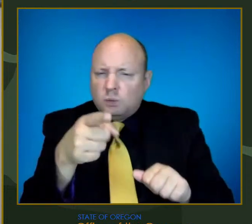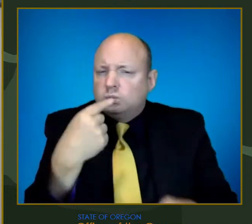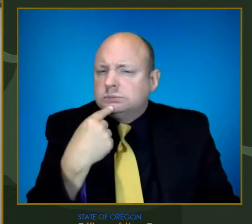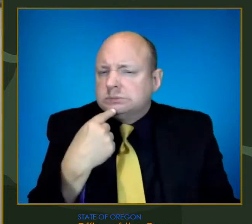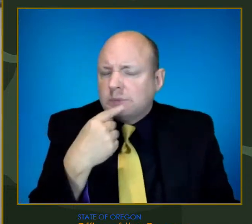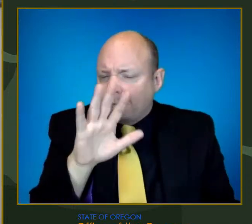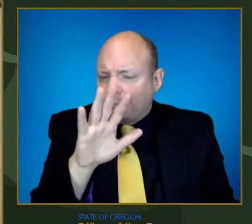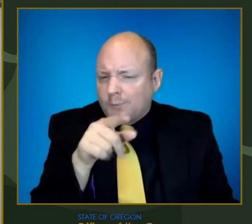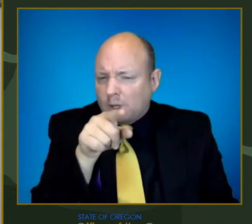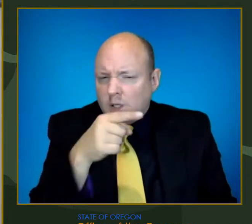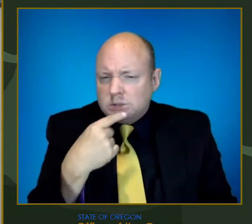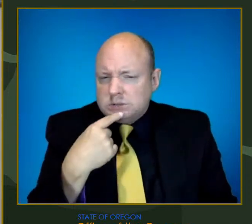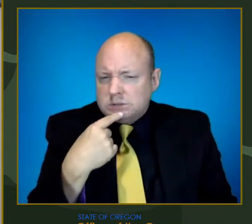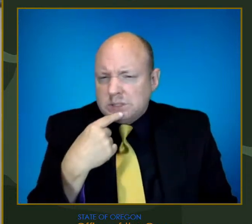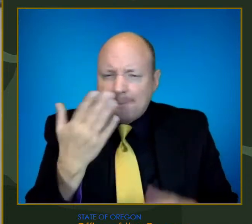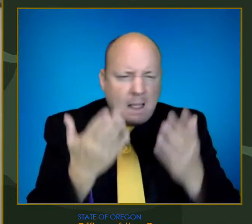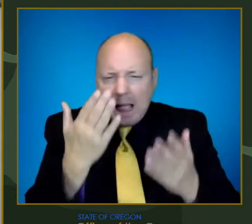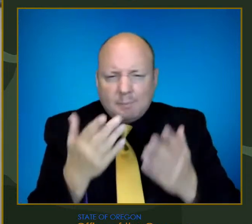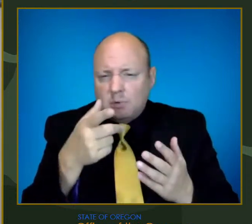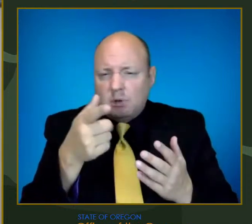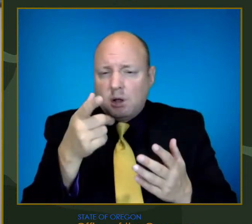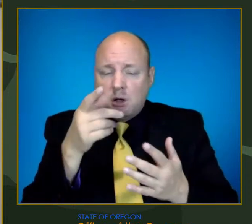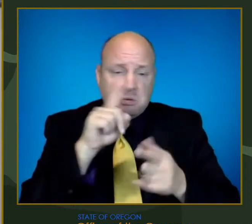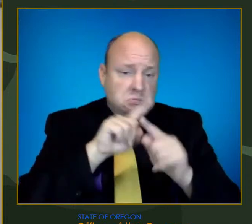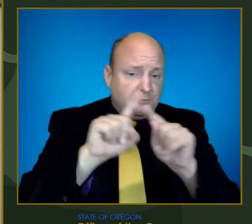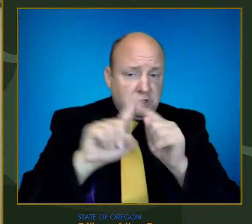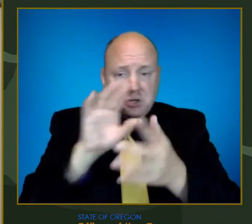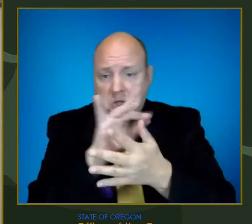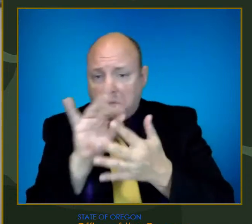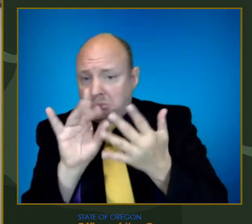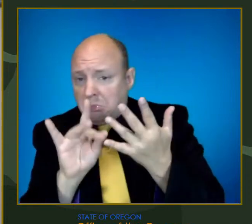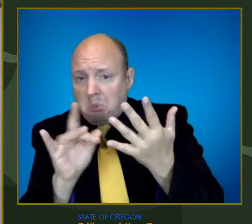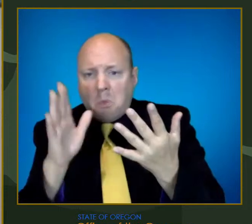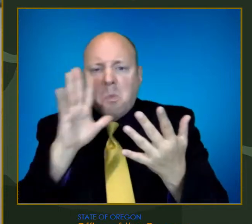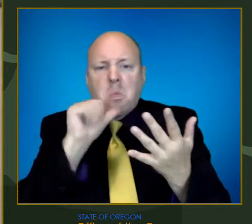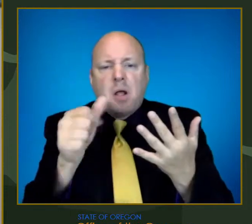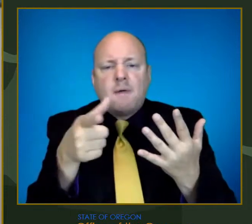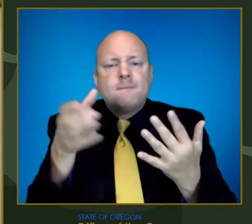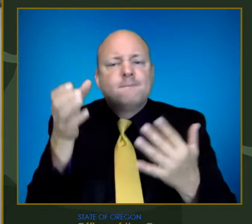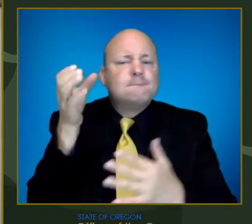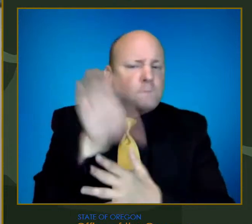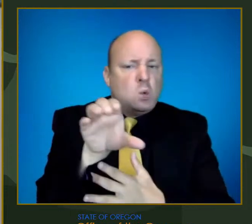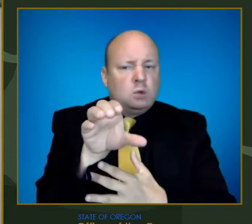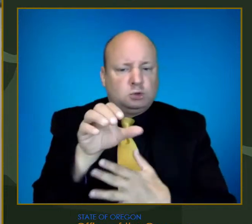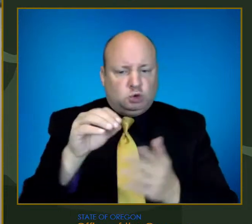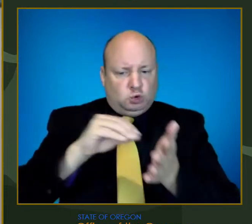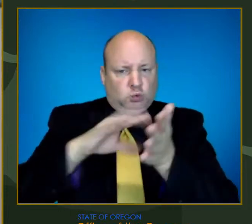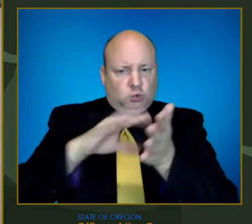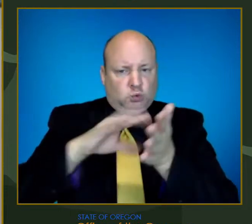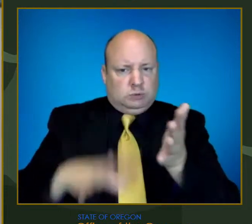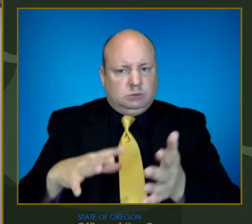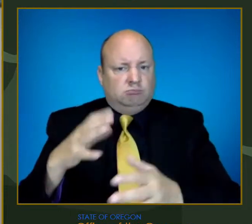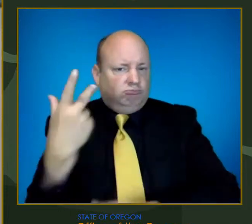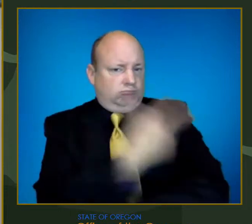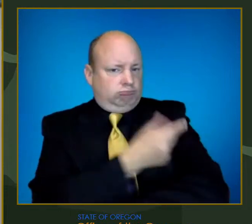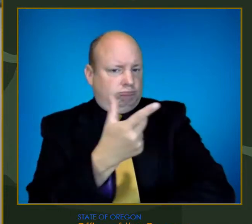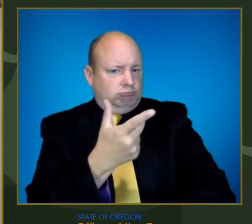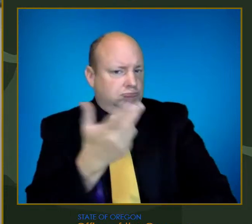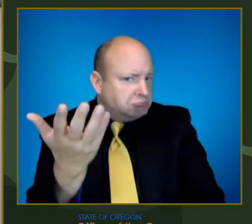hasn't considered or yet enacted a vaccine mandate for students who are eligible, or when it might come if it